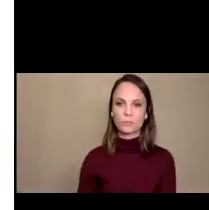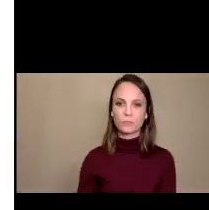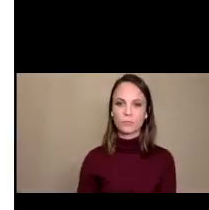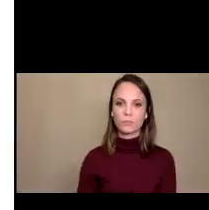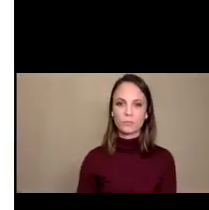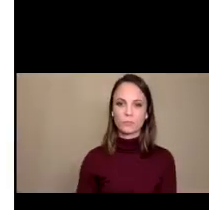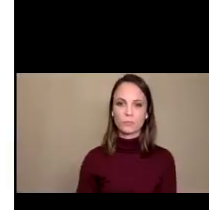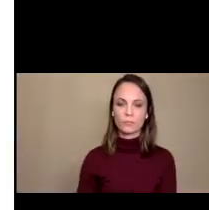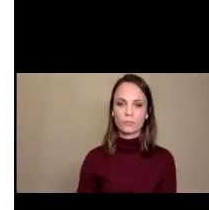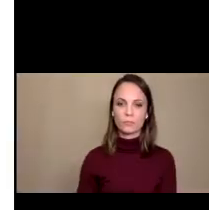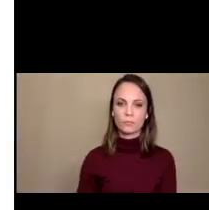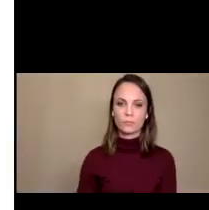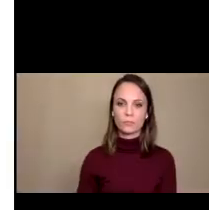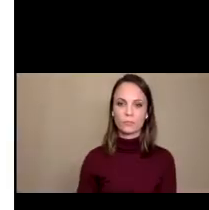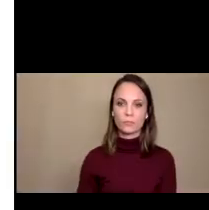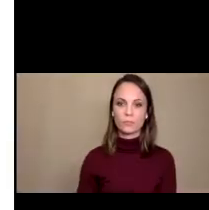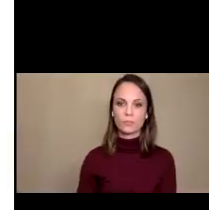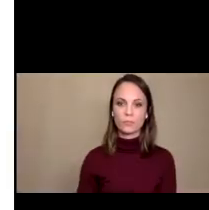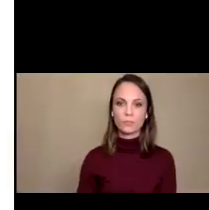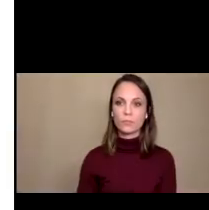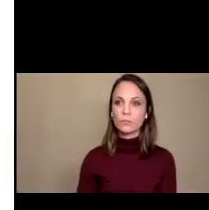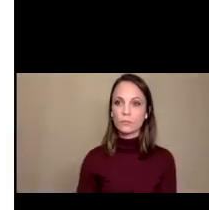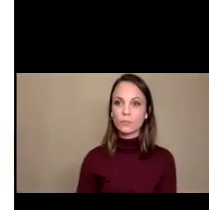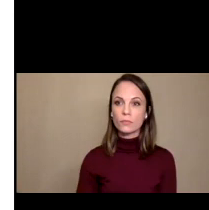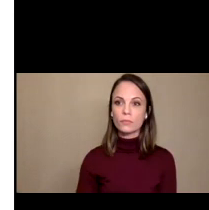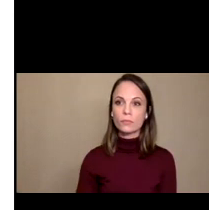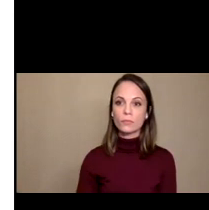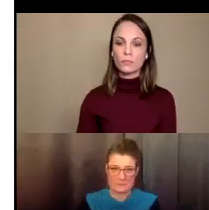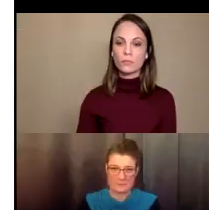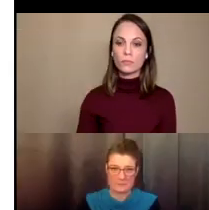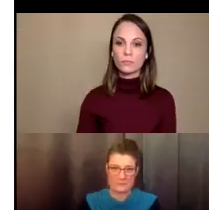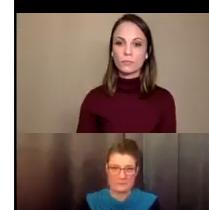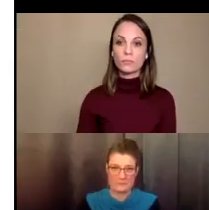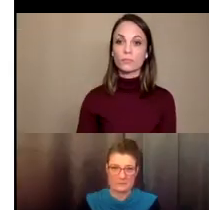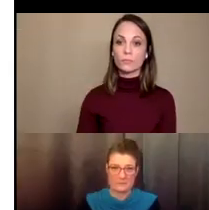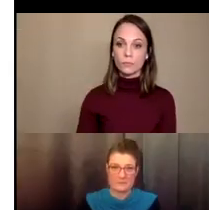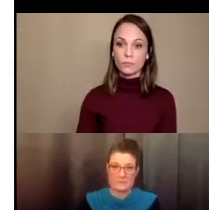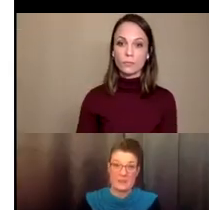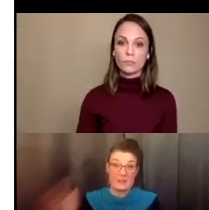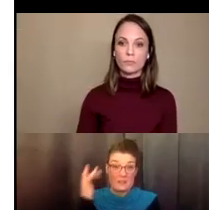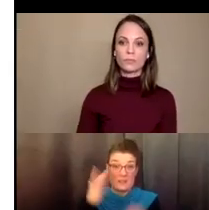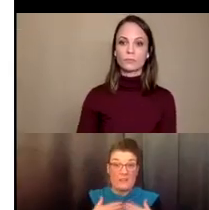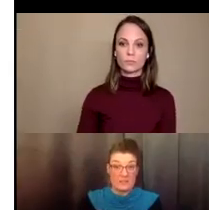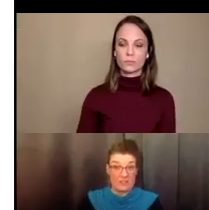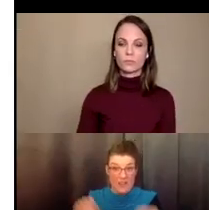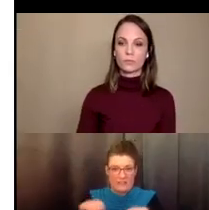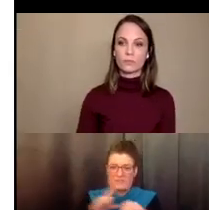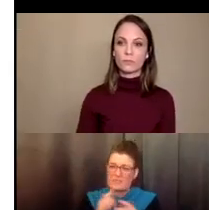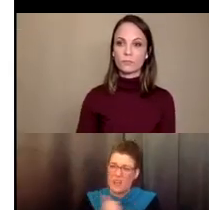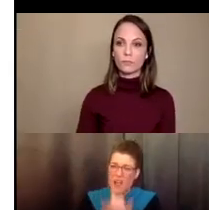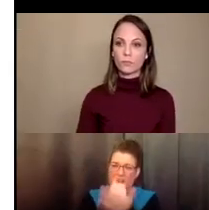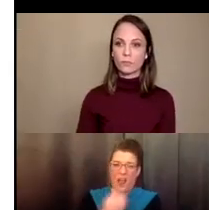transit, because physical activity is very important in reducing the risks of heart disease,